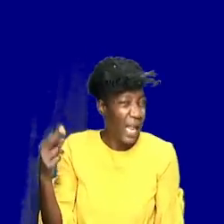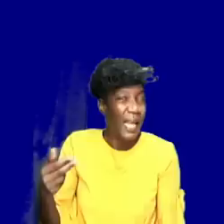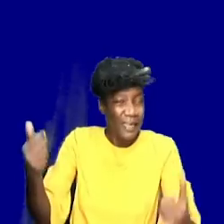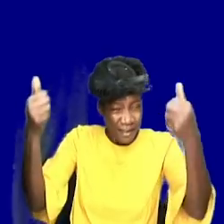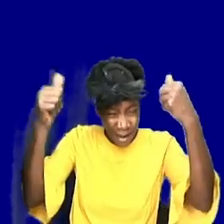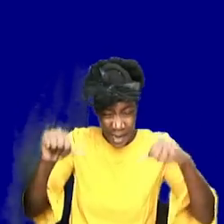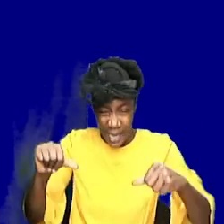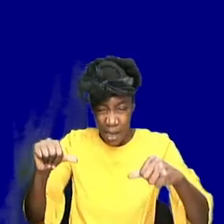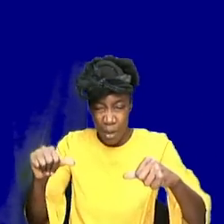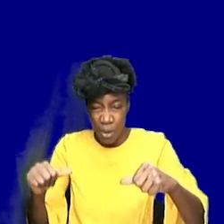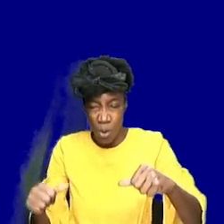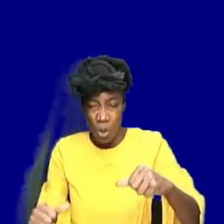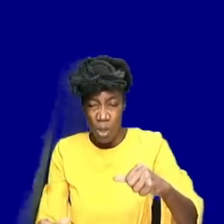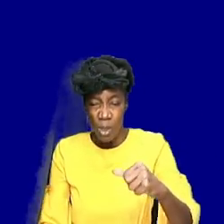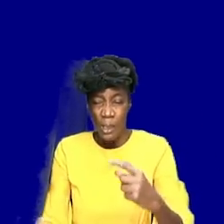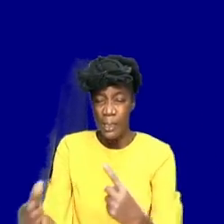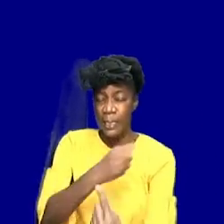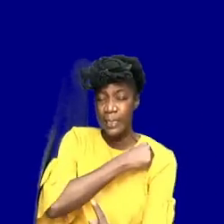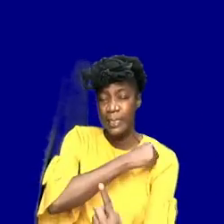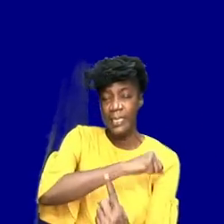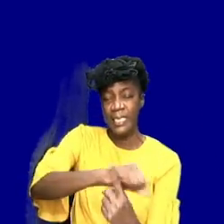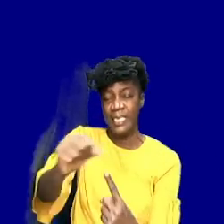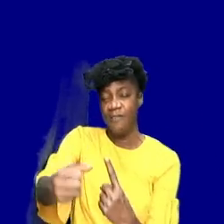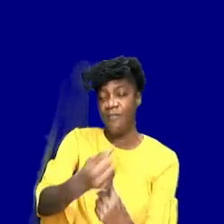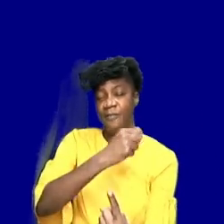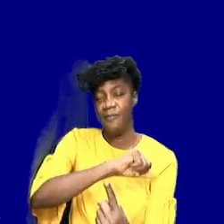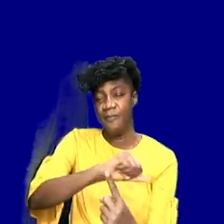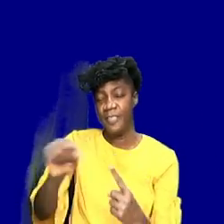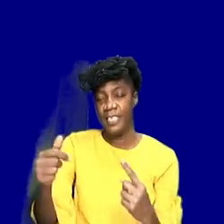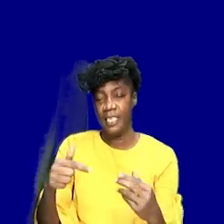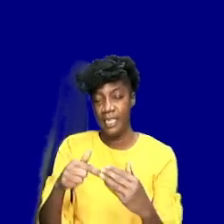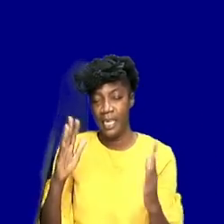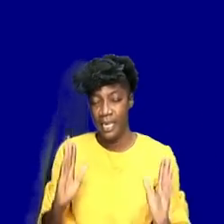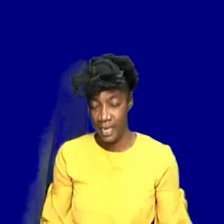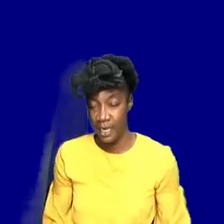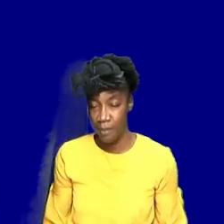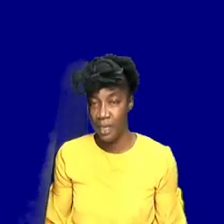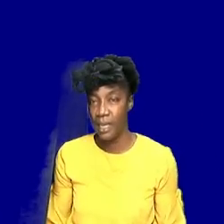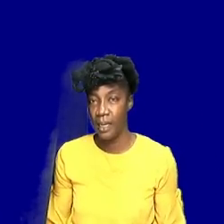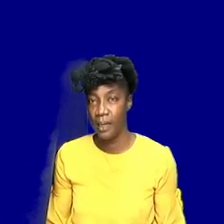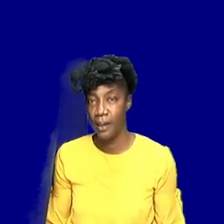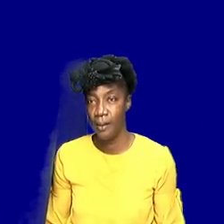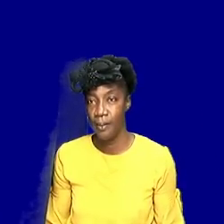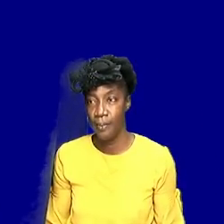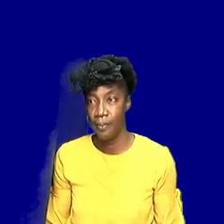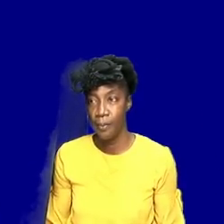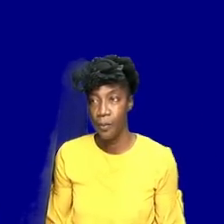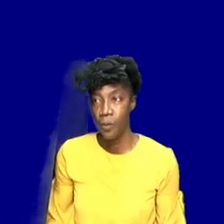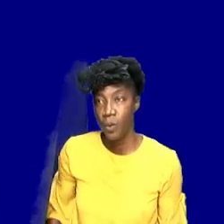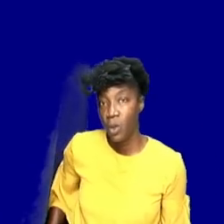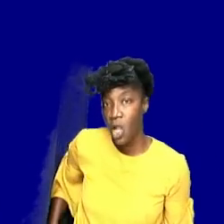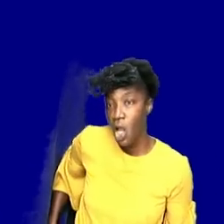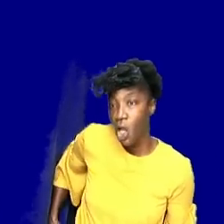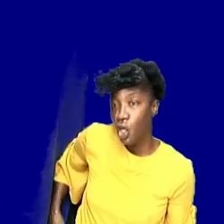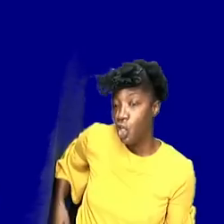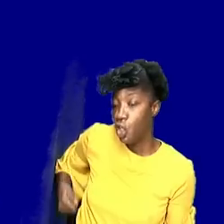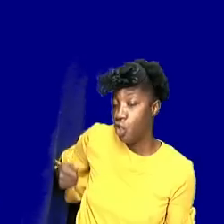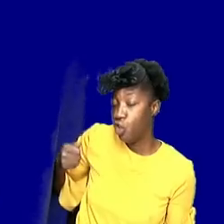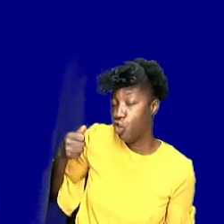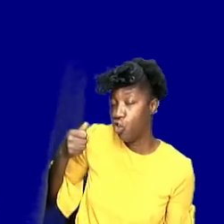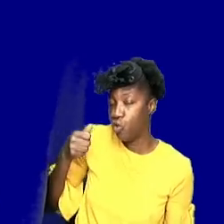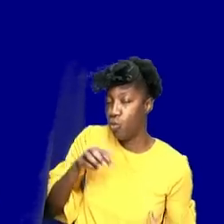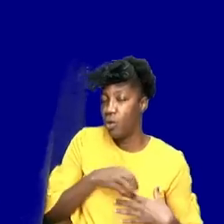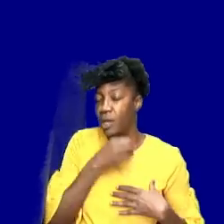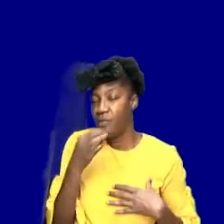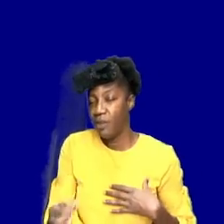to defeat the enemy. And we're going to talk about the sword of the Spirit later on, praise God. But the sword of the Spirit, praise God, is